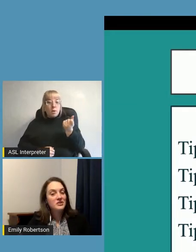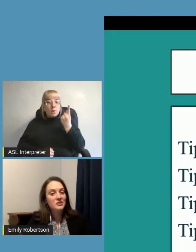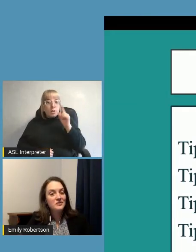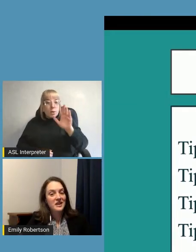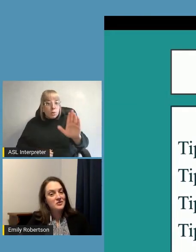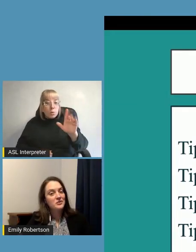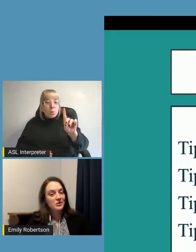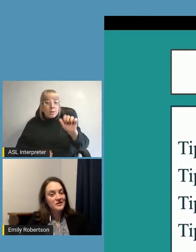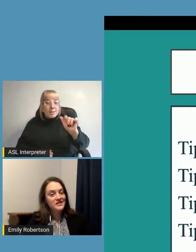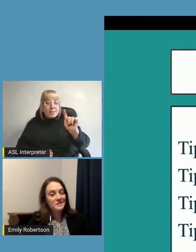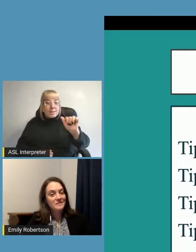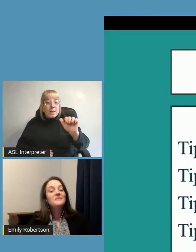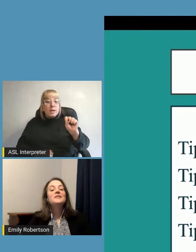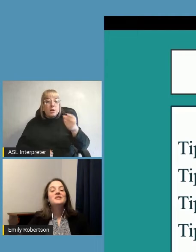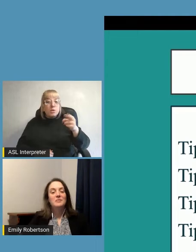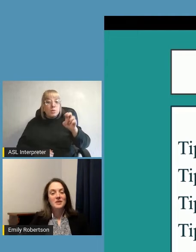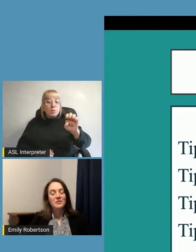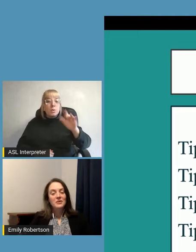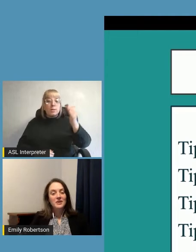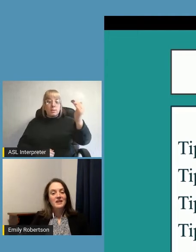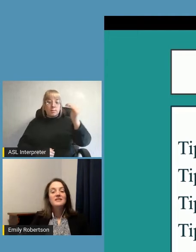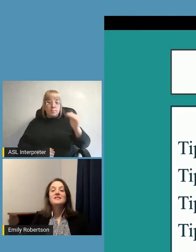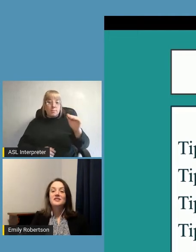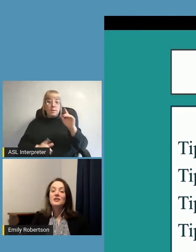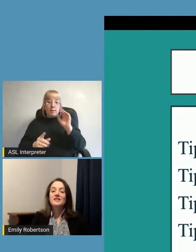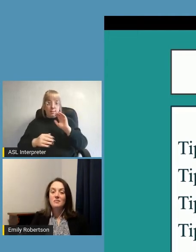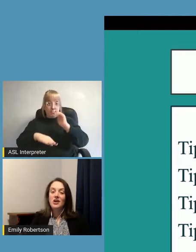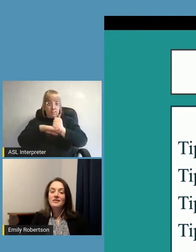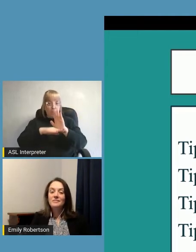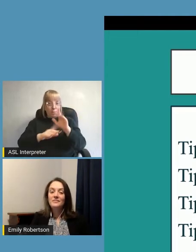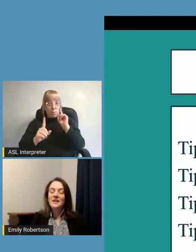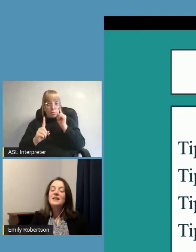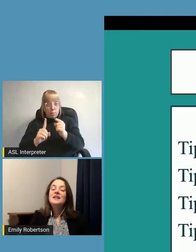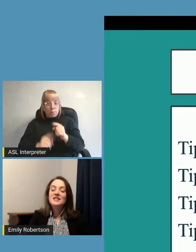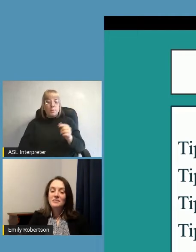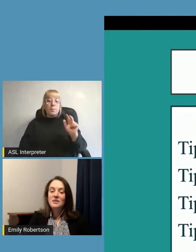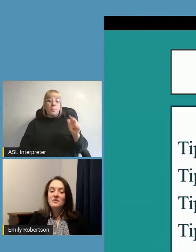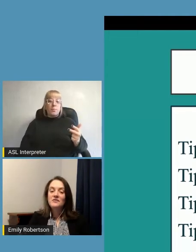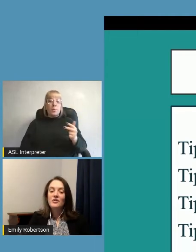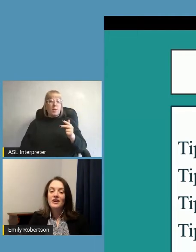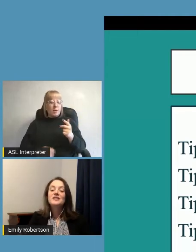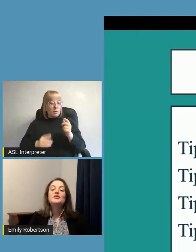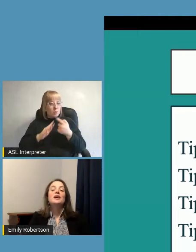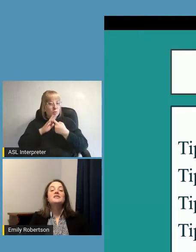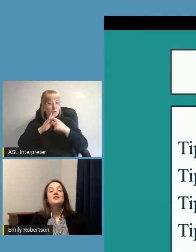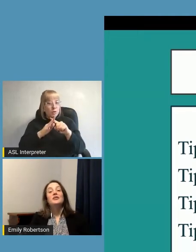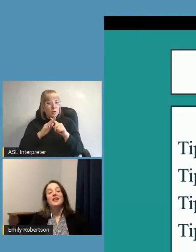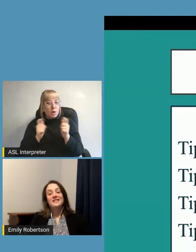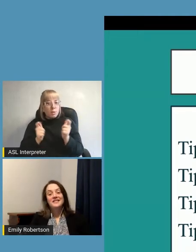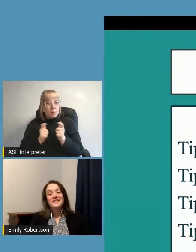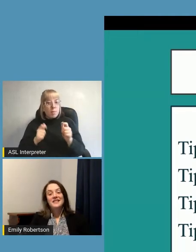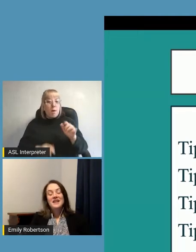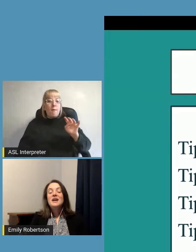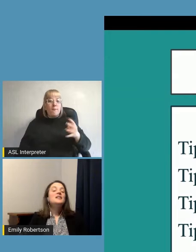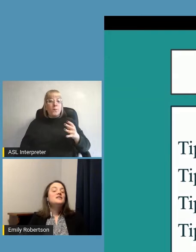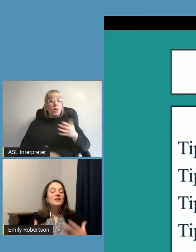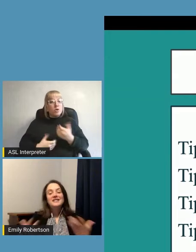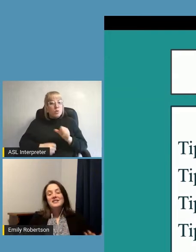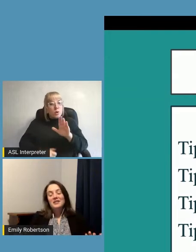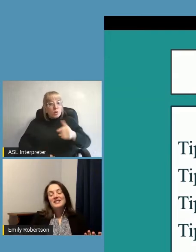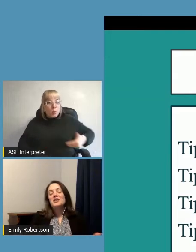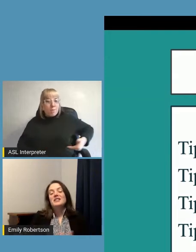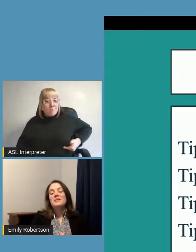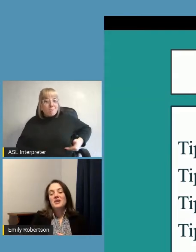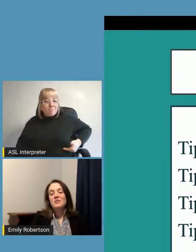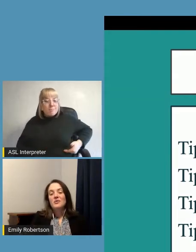Tip number 2, set your goals. Tip number 3, start small. Tip number 4, trust your gut. So